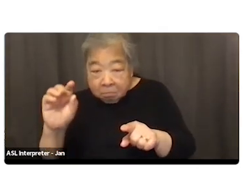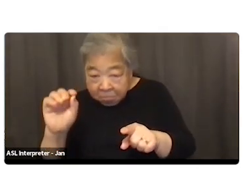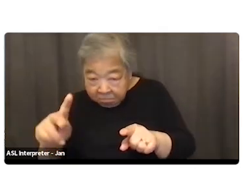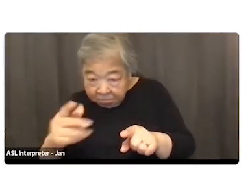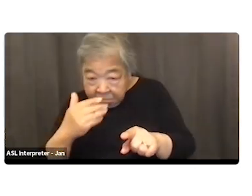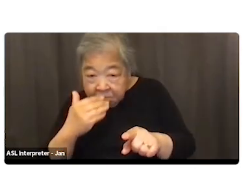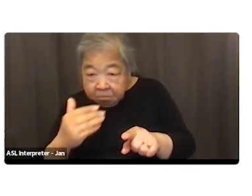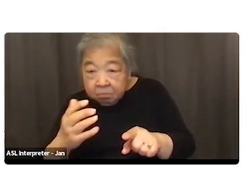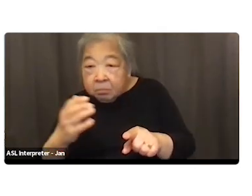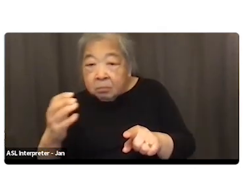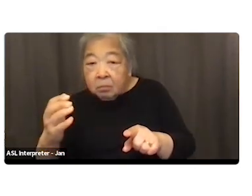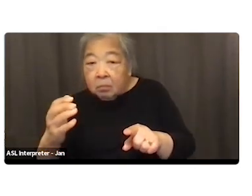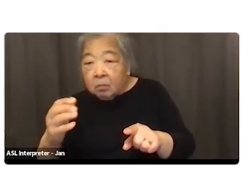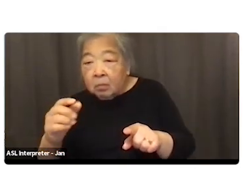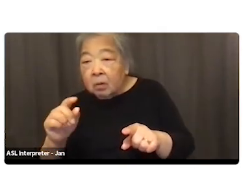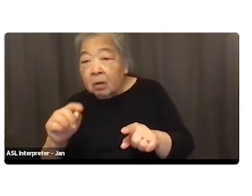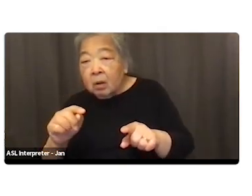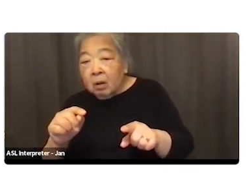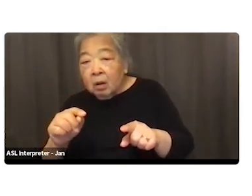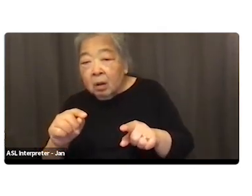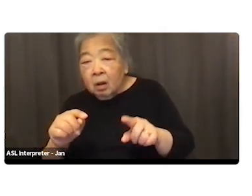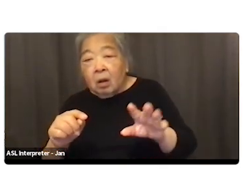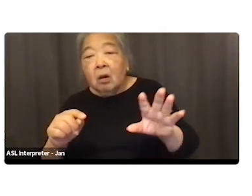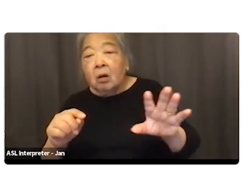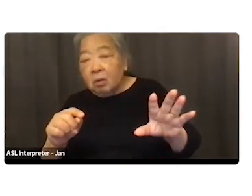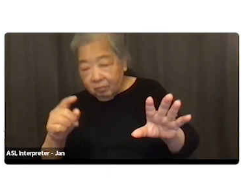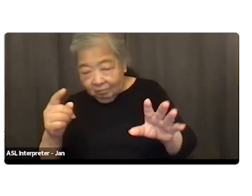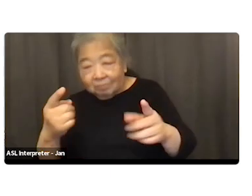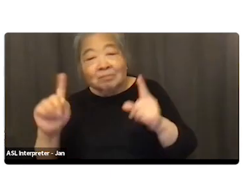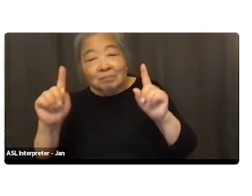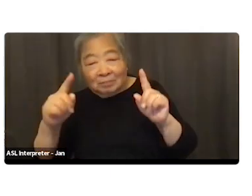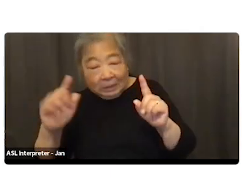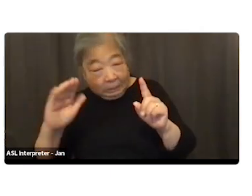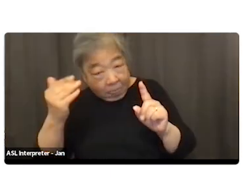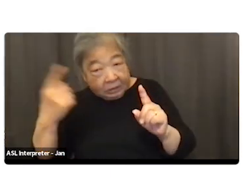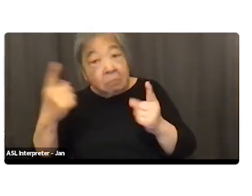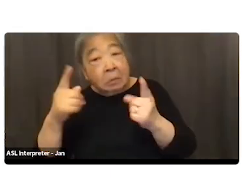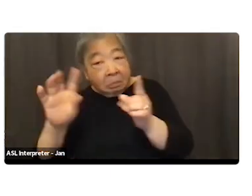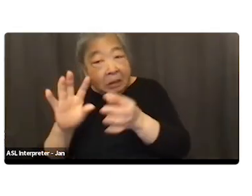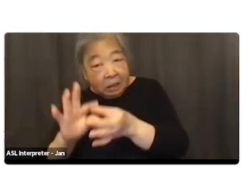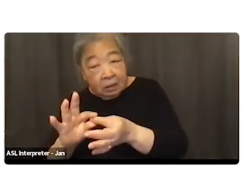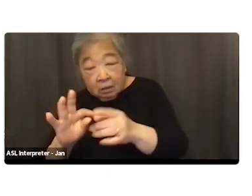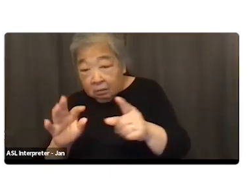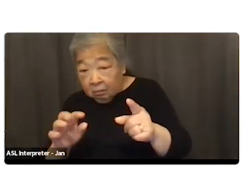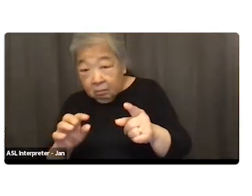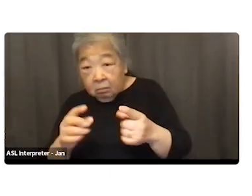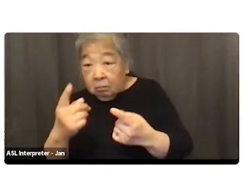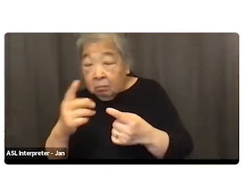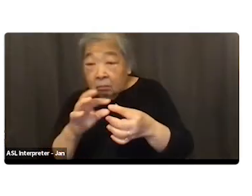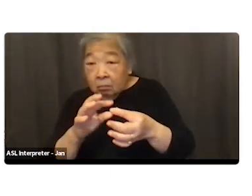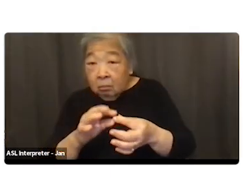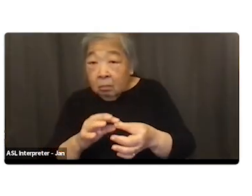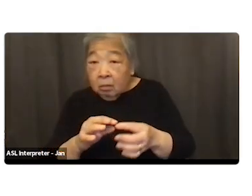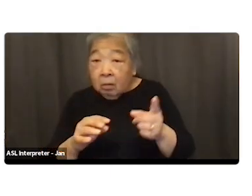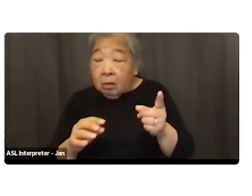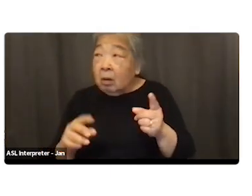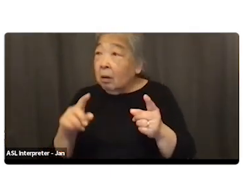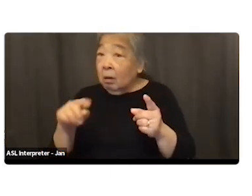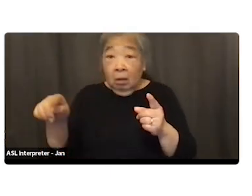Okay, so somebody got through with connection. Okay. Any questions or comments in the chat? Can anybody relate?